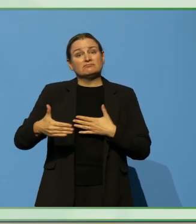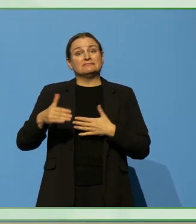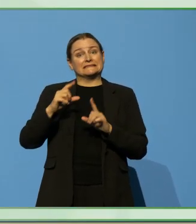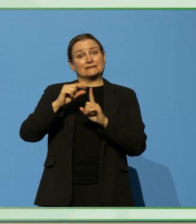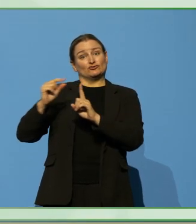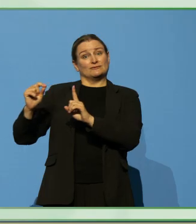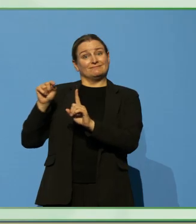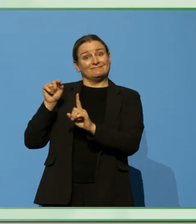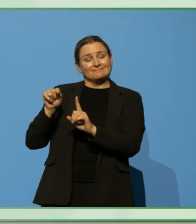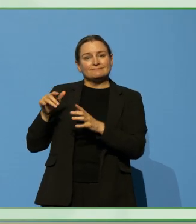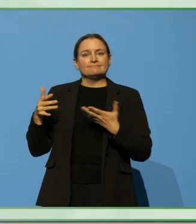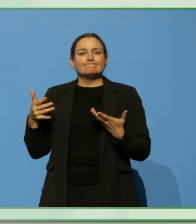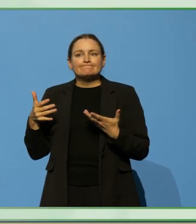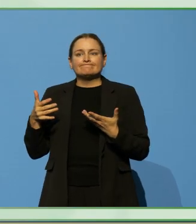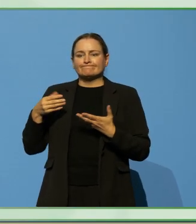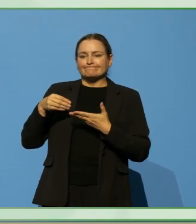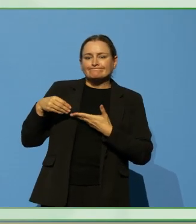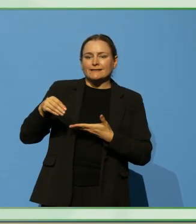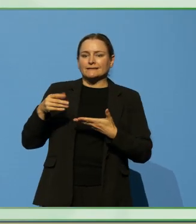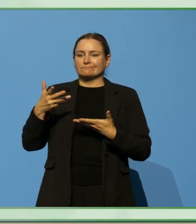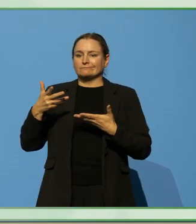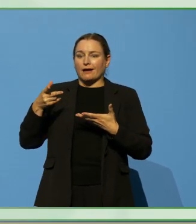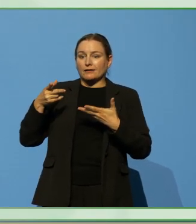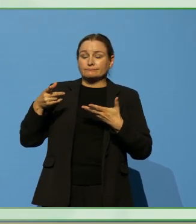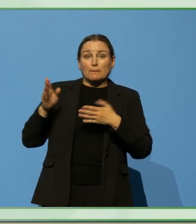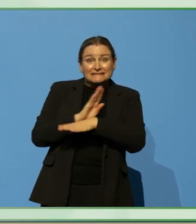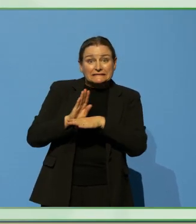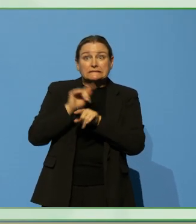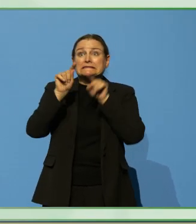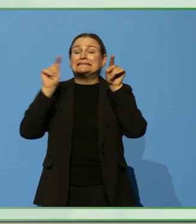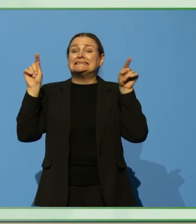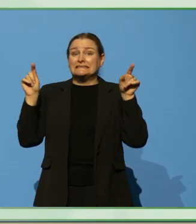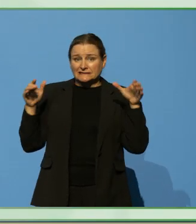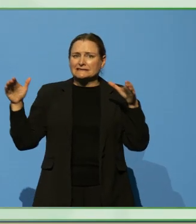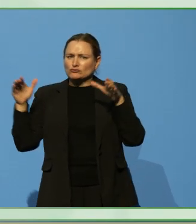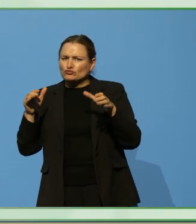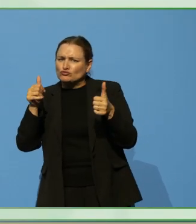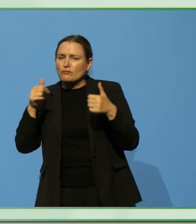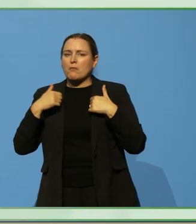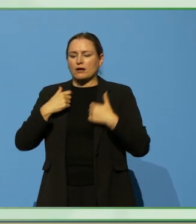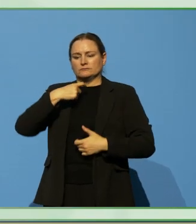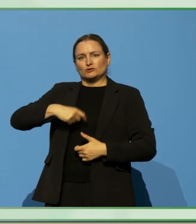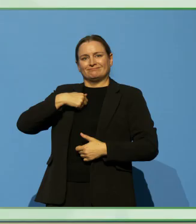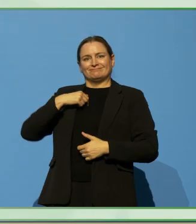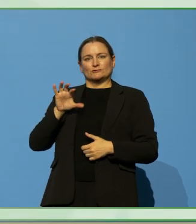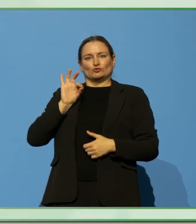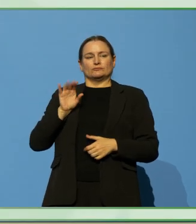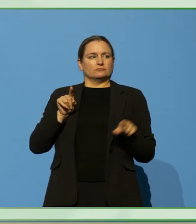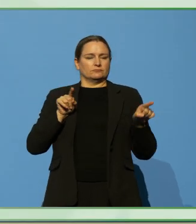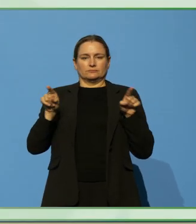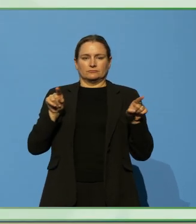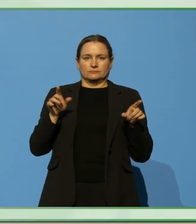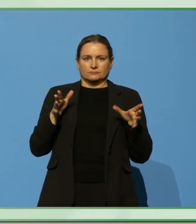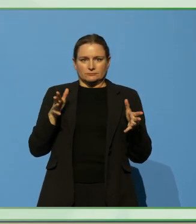provided by commercial players. So next to that, which is something that we think is good, which was said already, it fosters